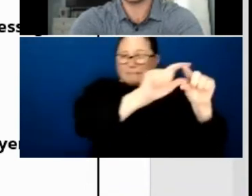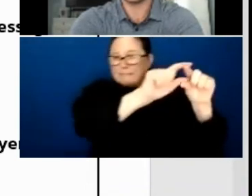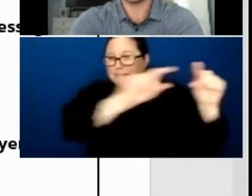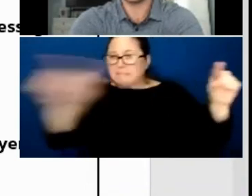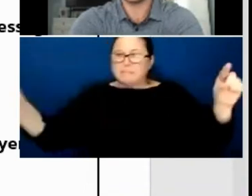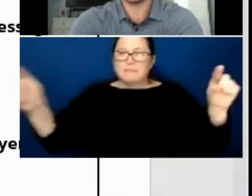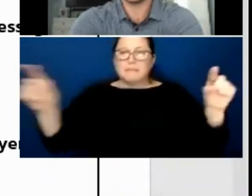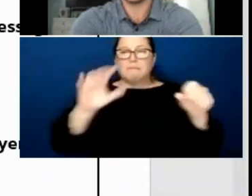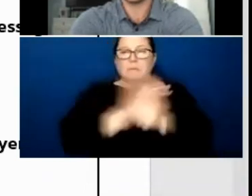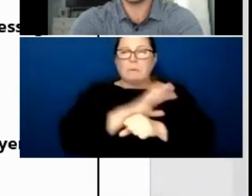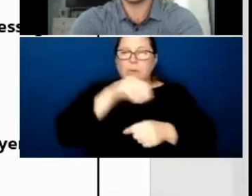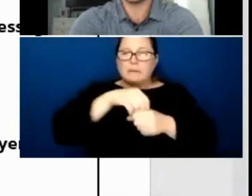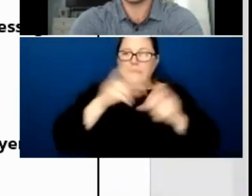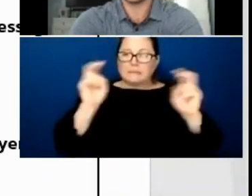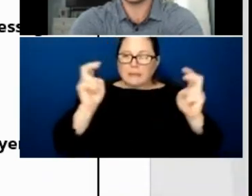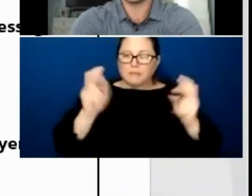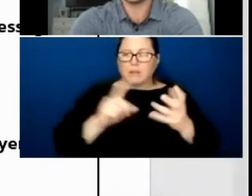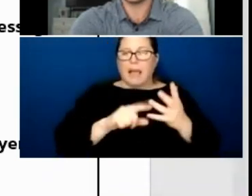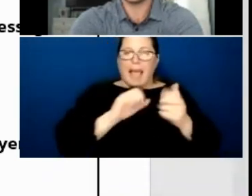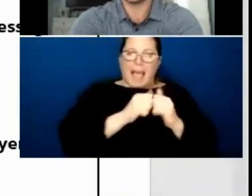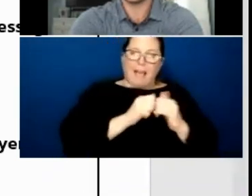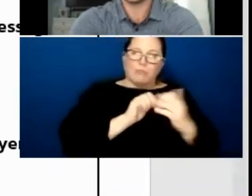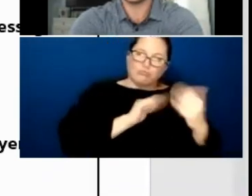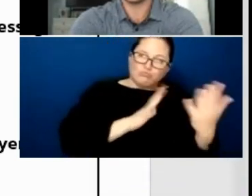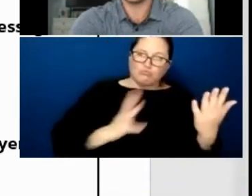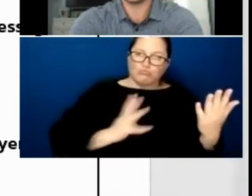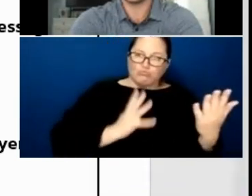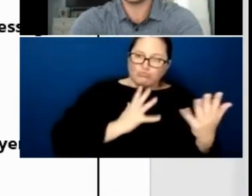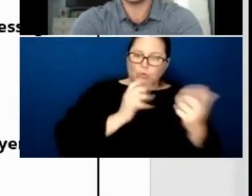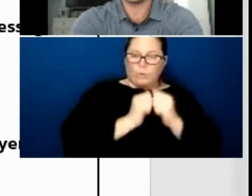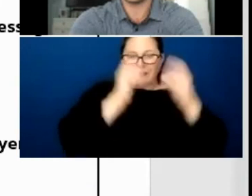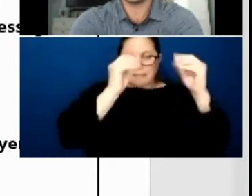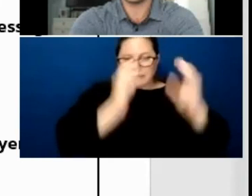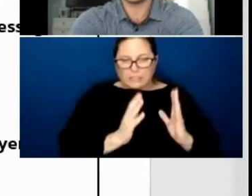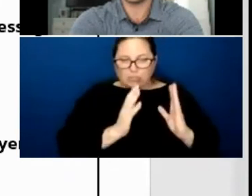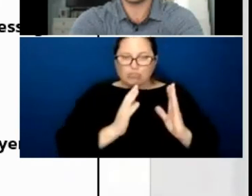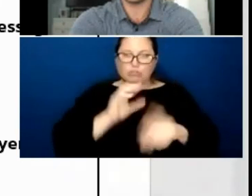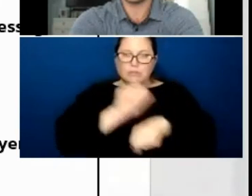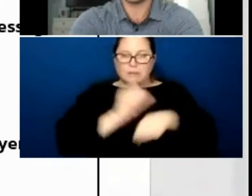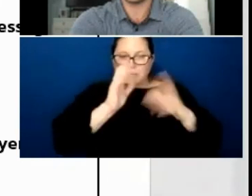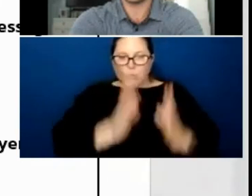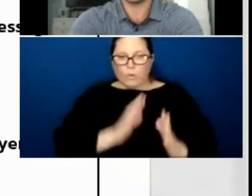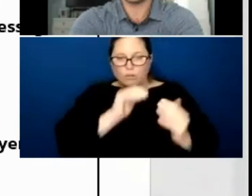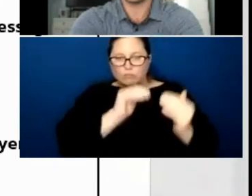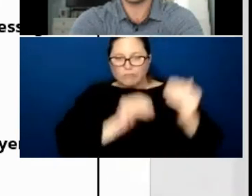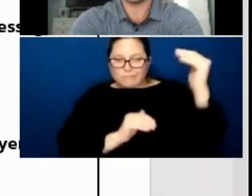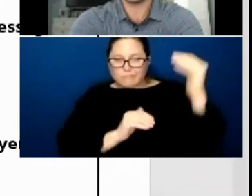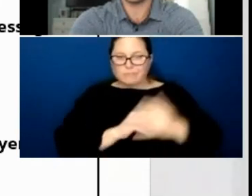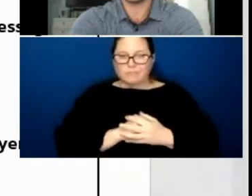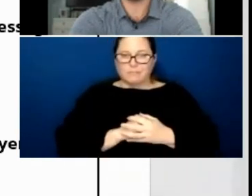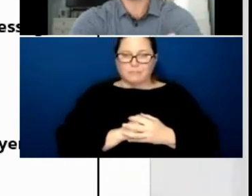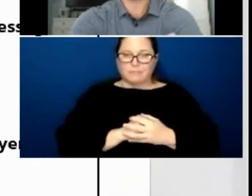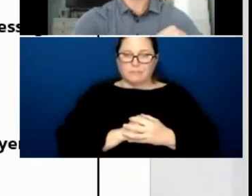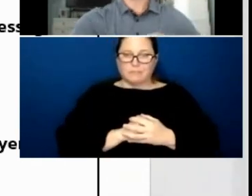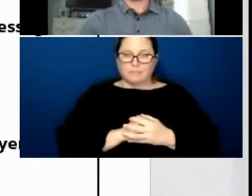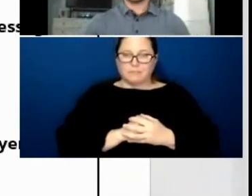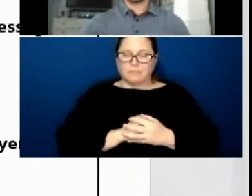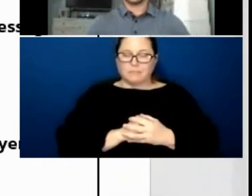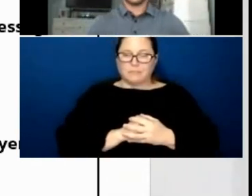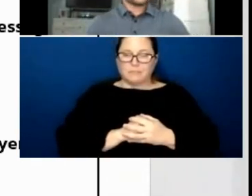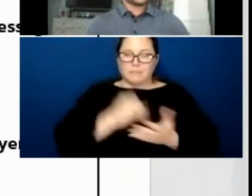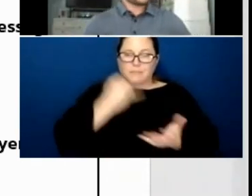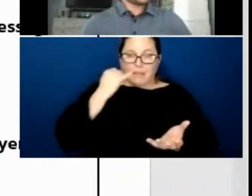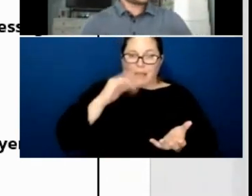to address teachers and employers, how to create an email signature, and more. If you would like these